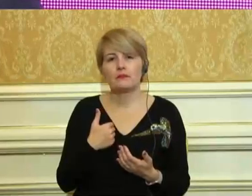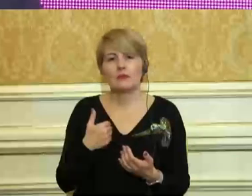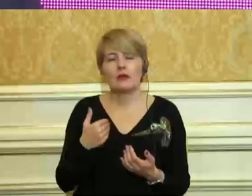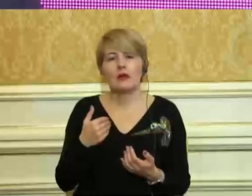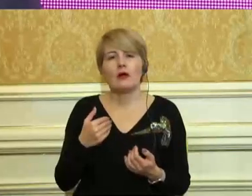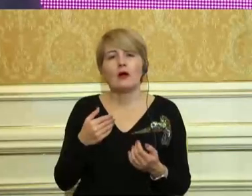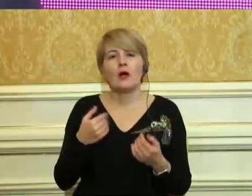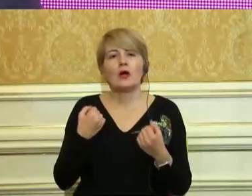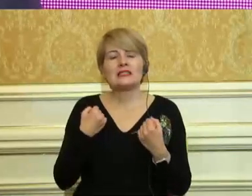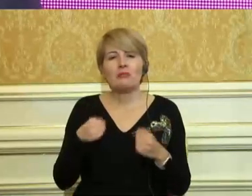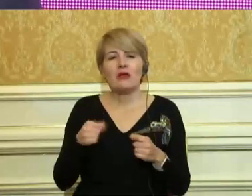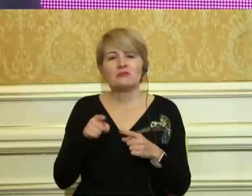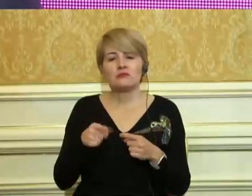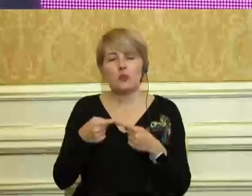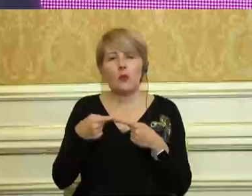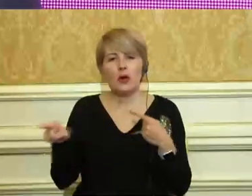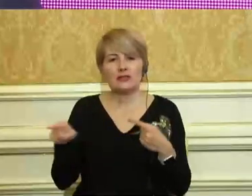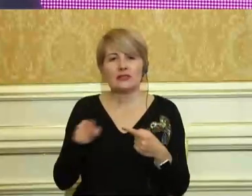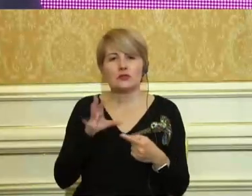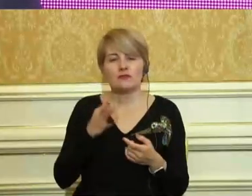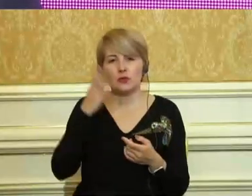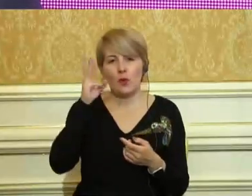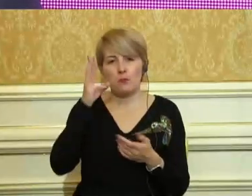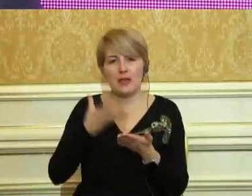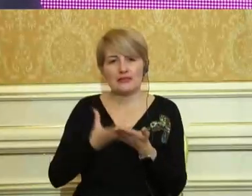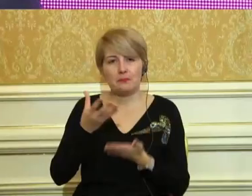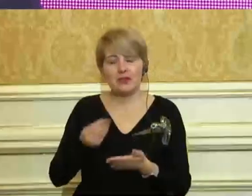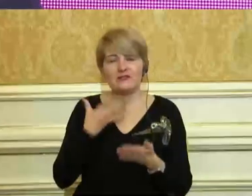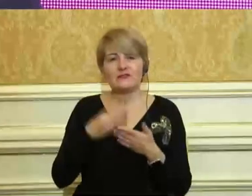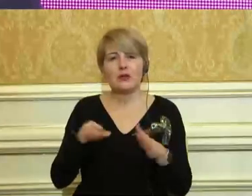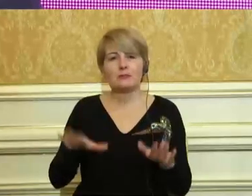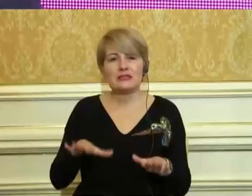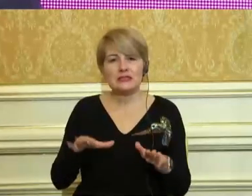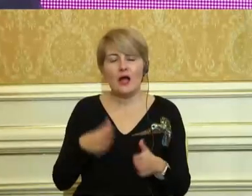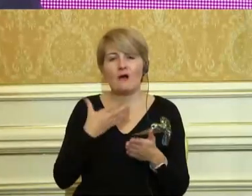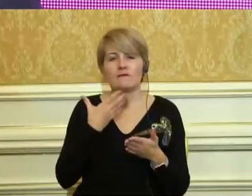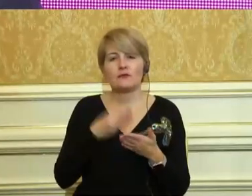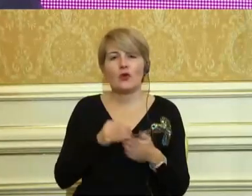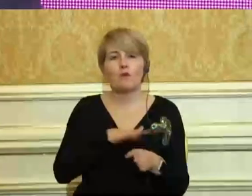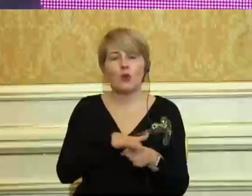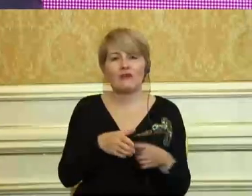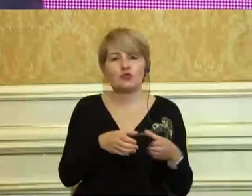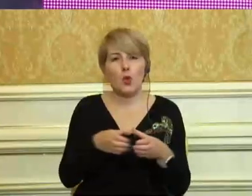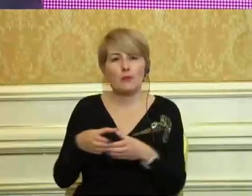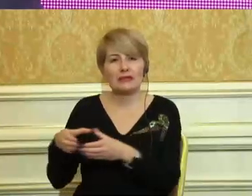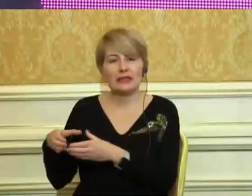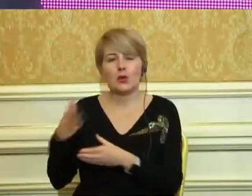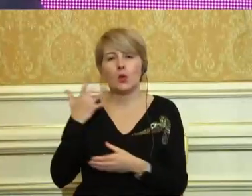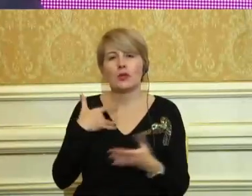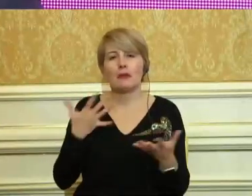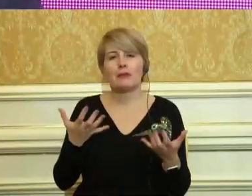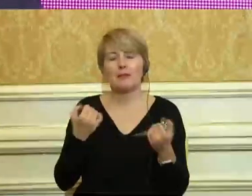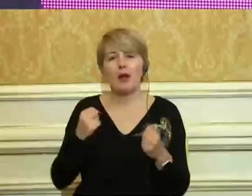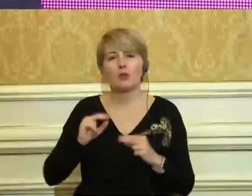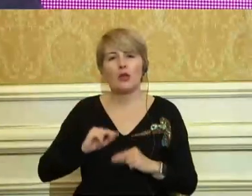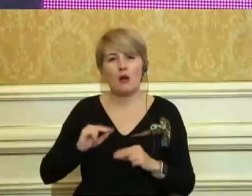diversity, equity, and inclusion committees in our cities, and be very conscious in our hiring decisions, as well as addressing problems